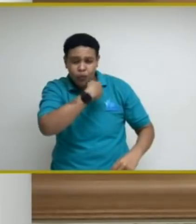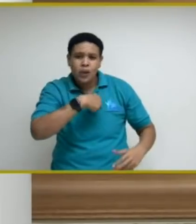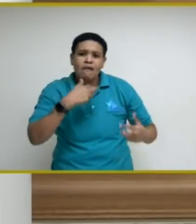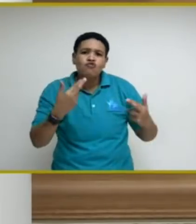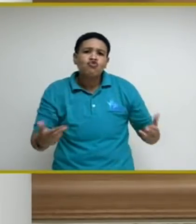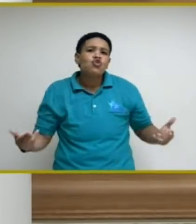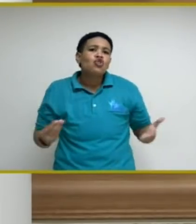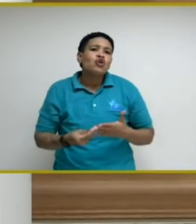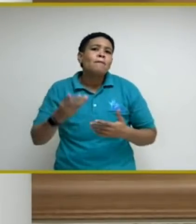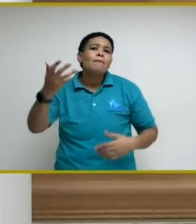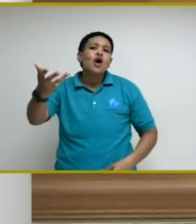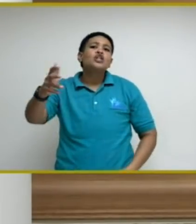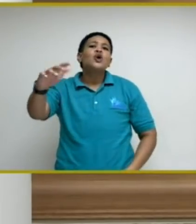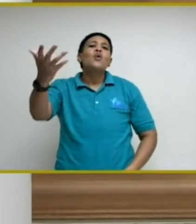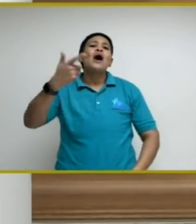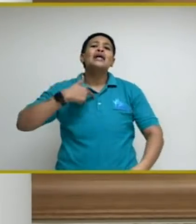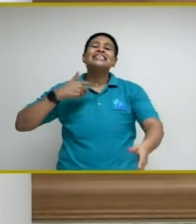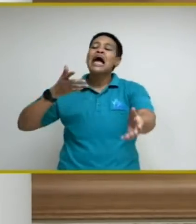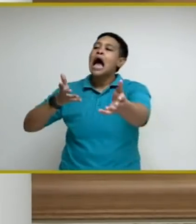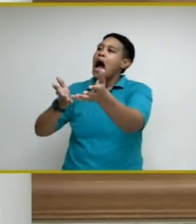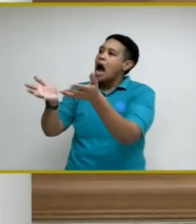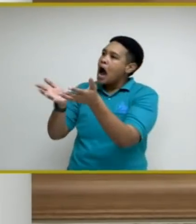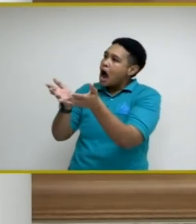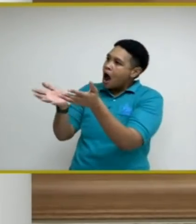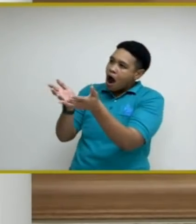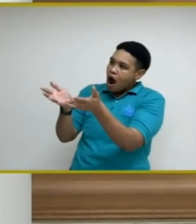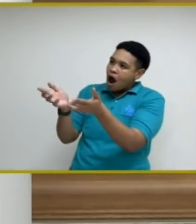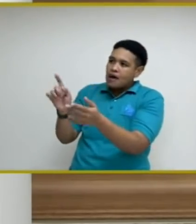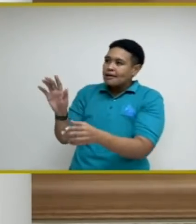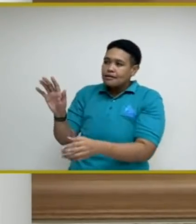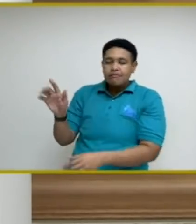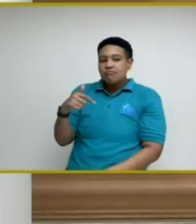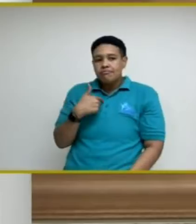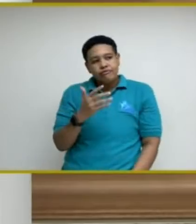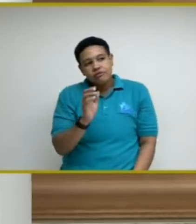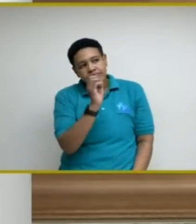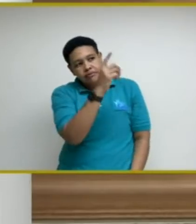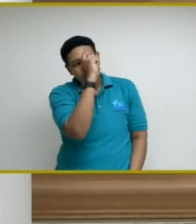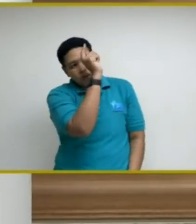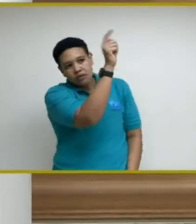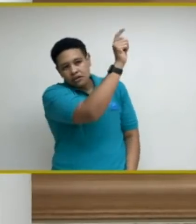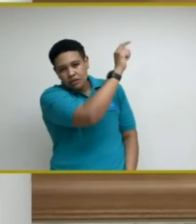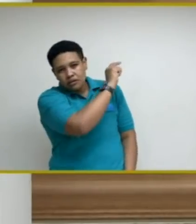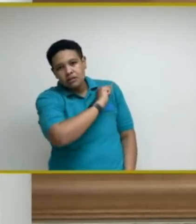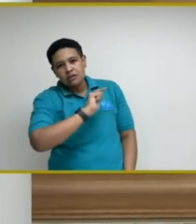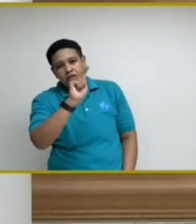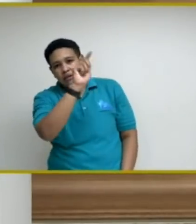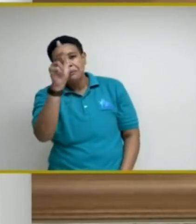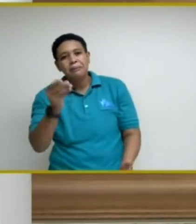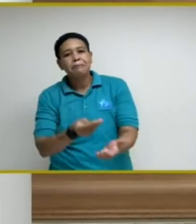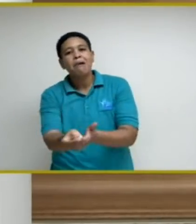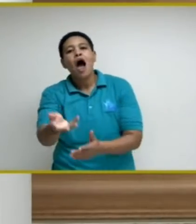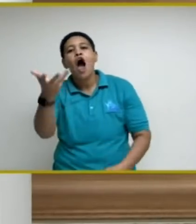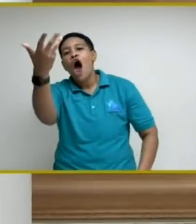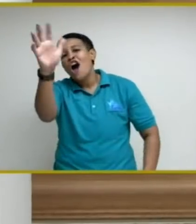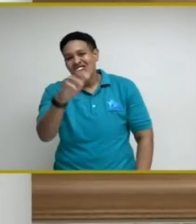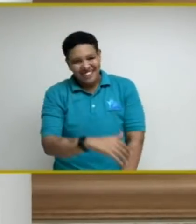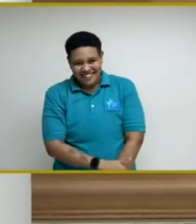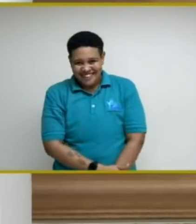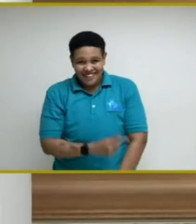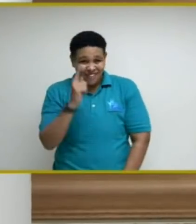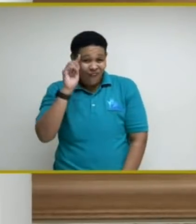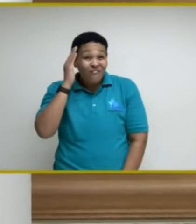we have had difficulties accessing because production lines have been bought up into the